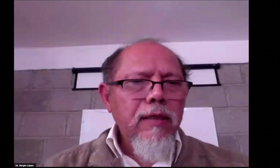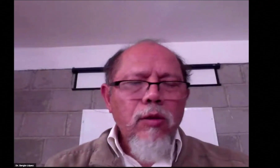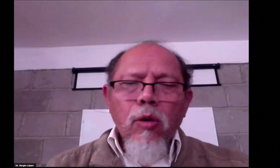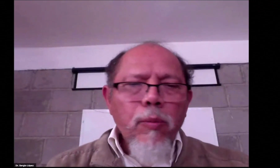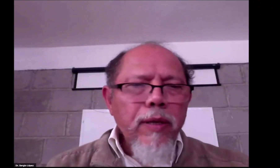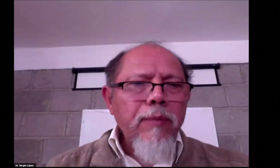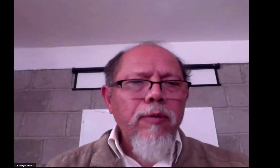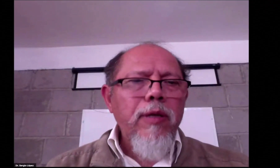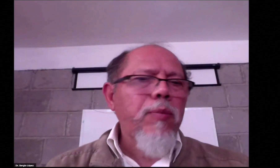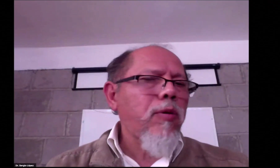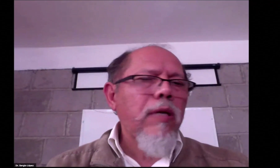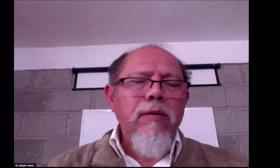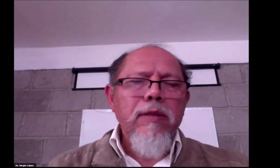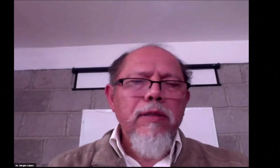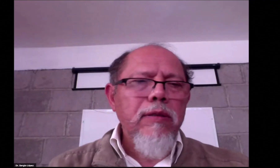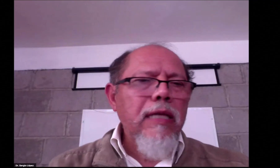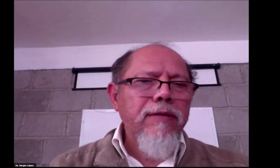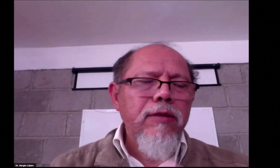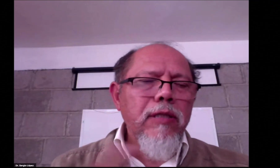their arm, their leg,